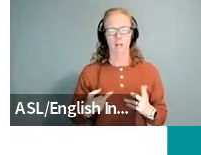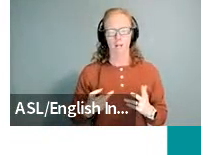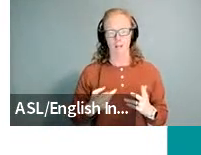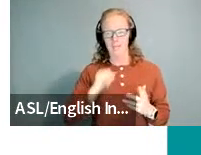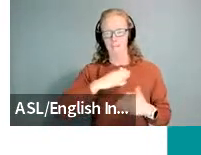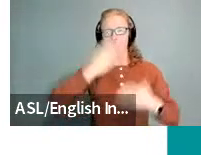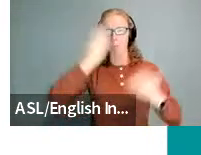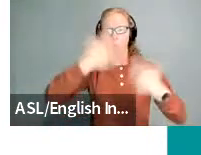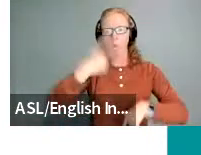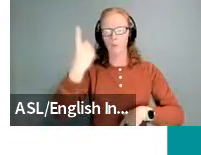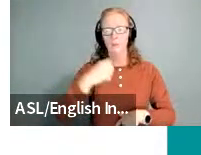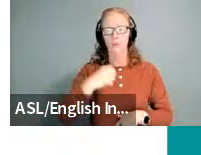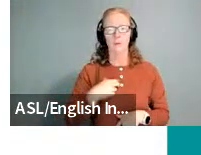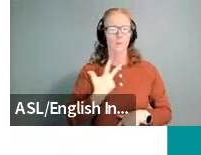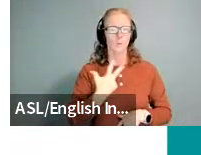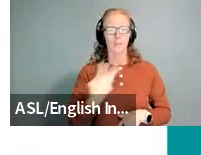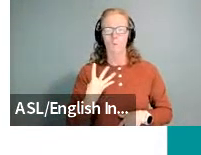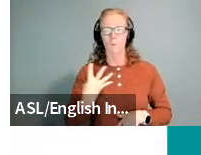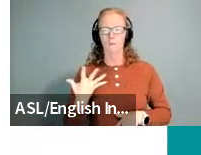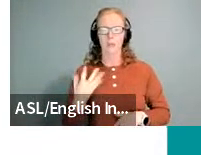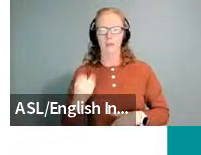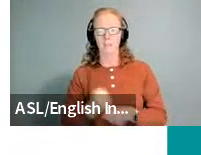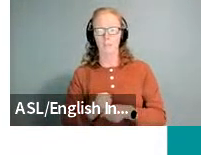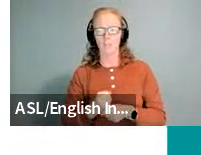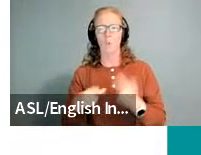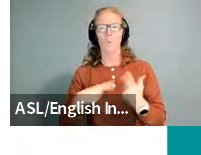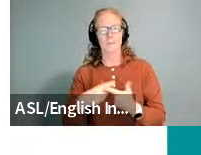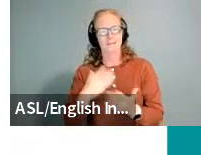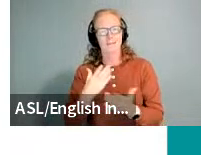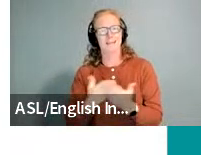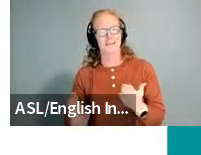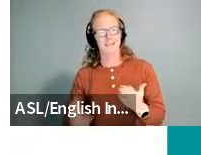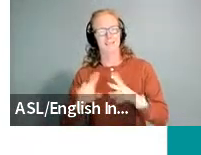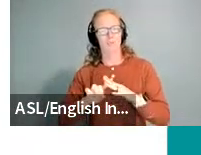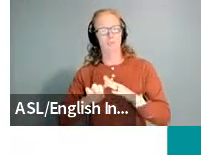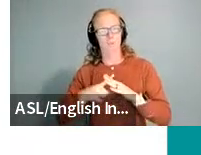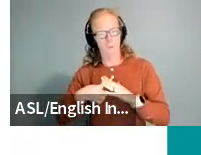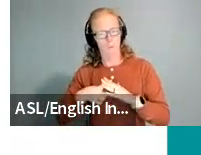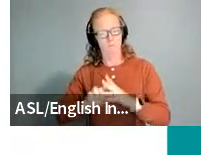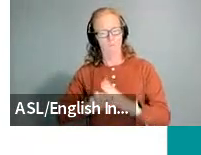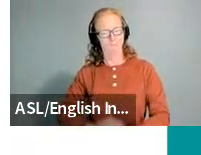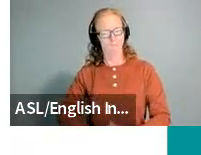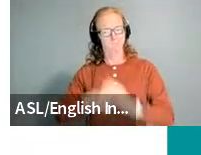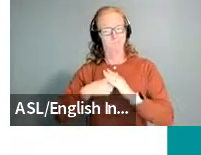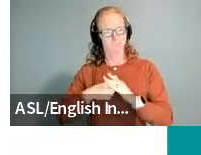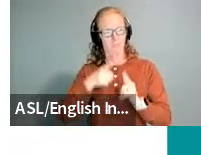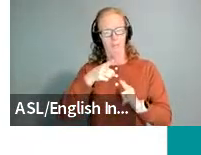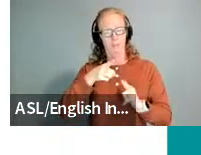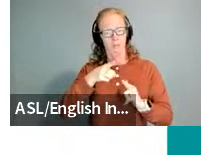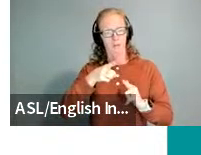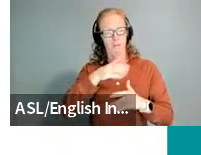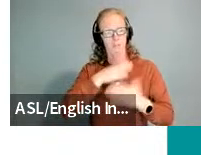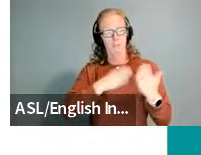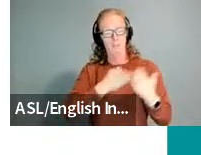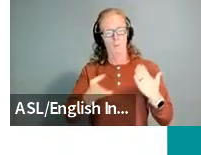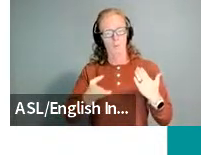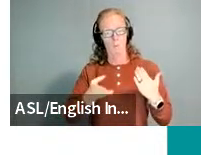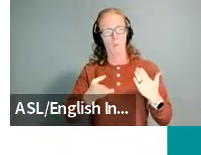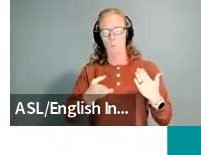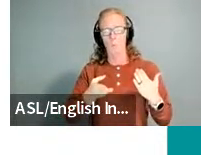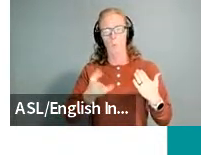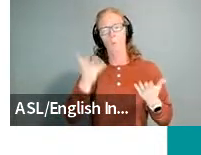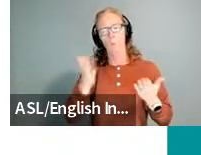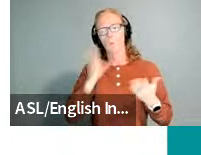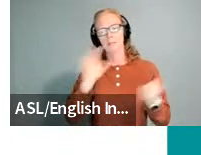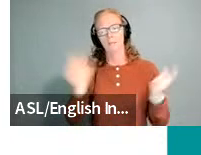that, 3 or 4 or 5 years from now when certain construction contracts begin, that the market for some of these materials may be